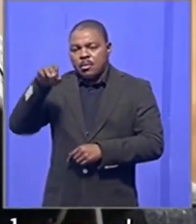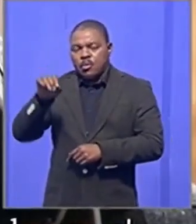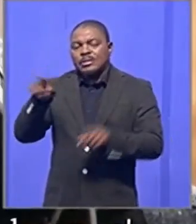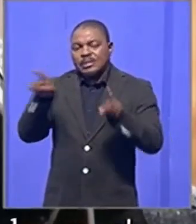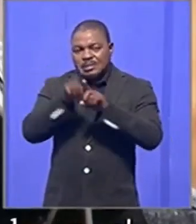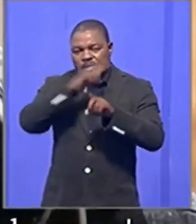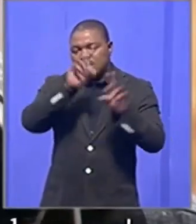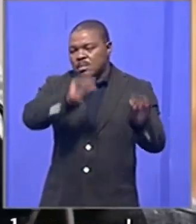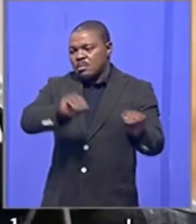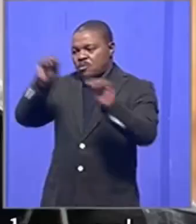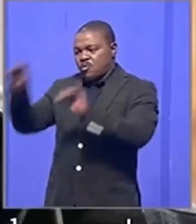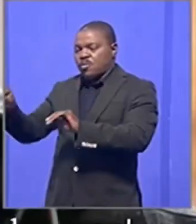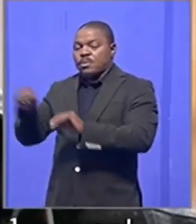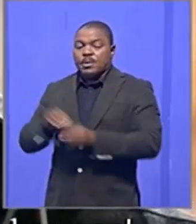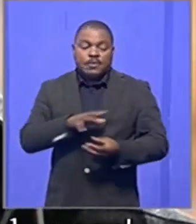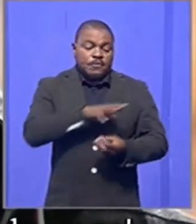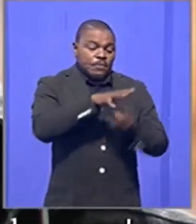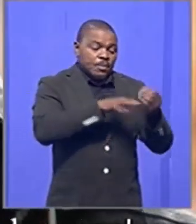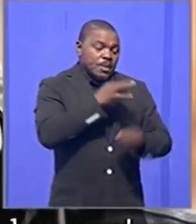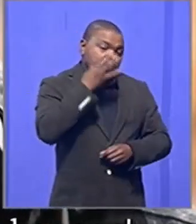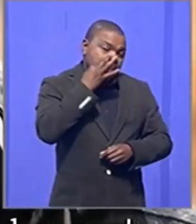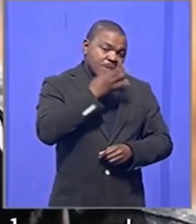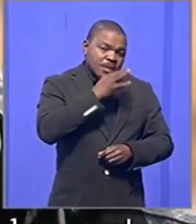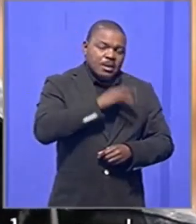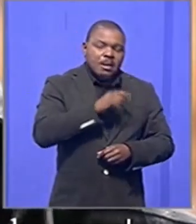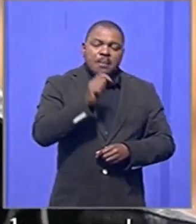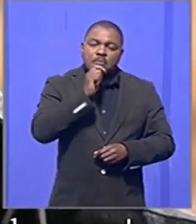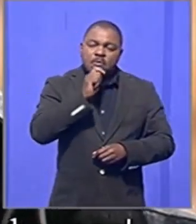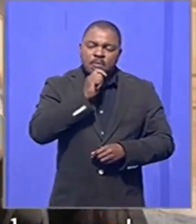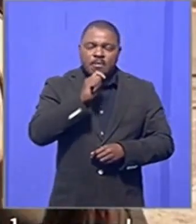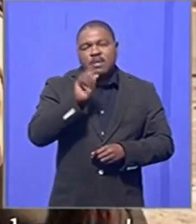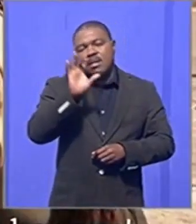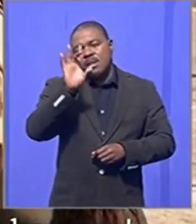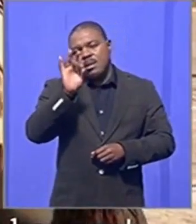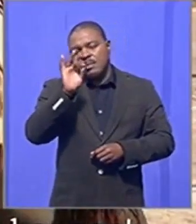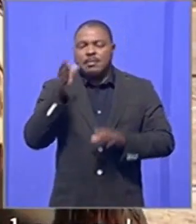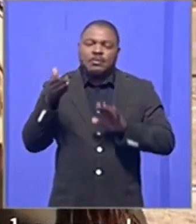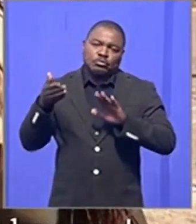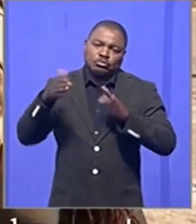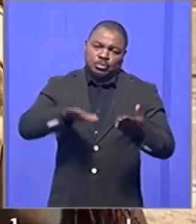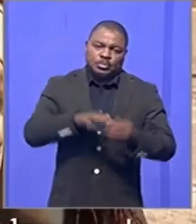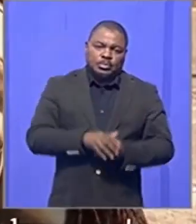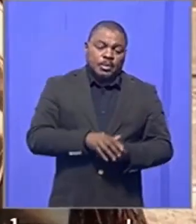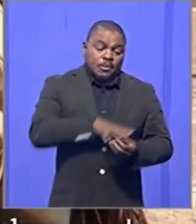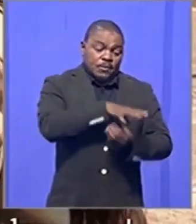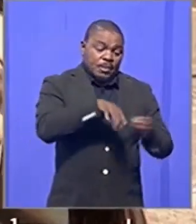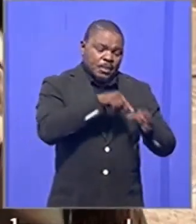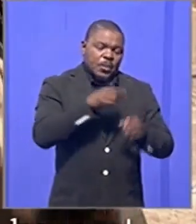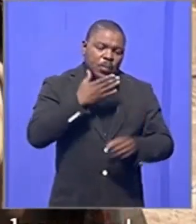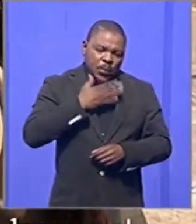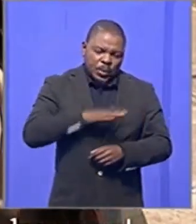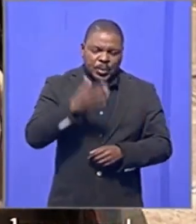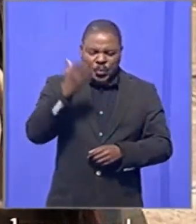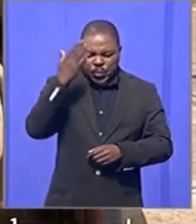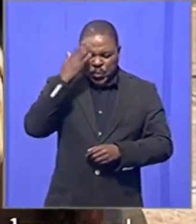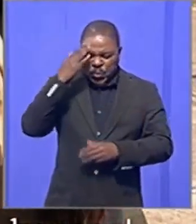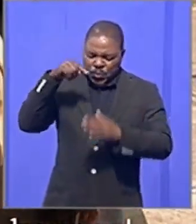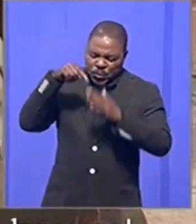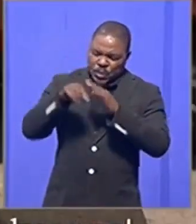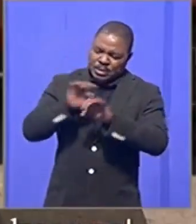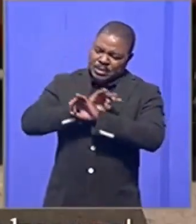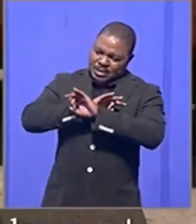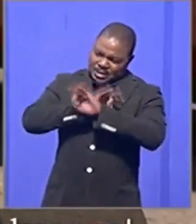Lelapa le re mofu o hlokahetse mesong ka Labobedi. Le hlalosa ha le batla ho fumana nnete